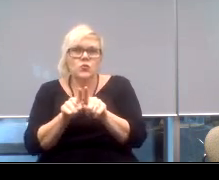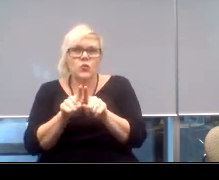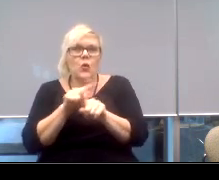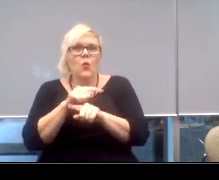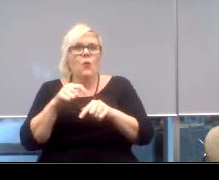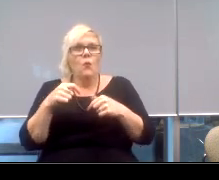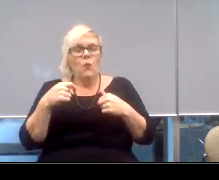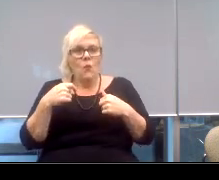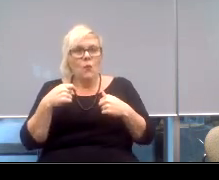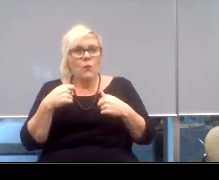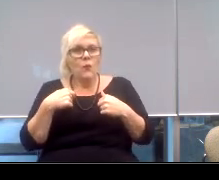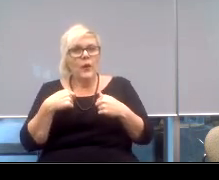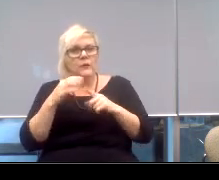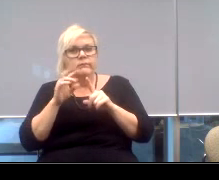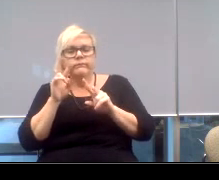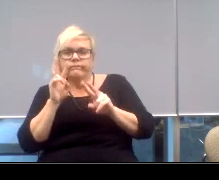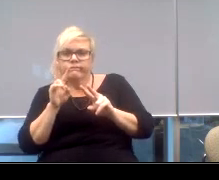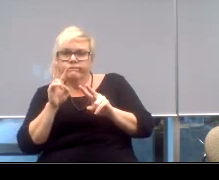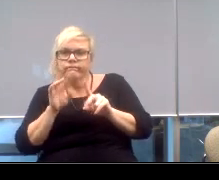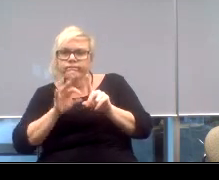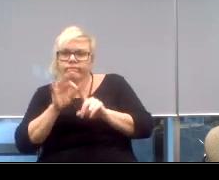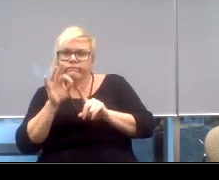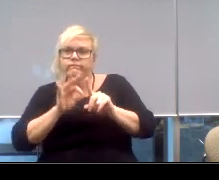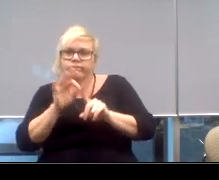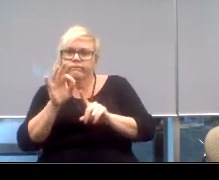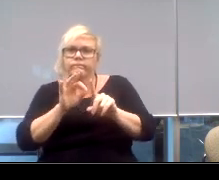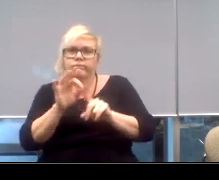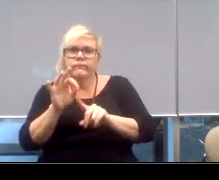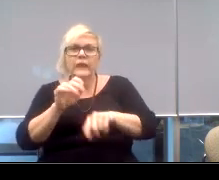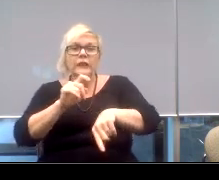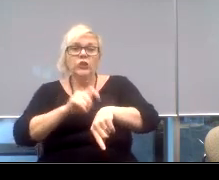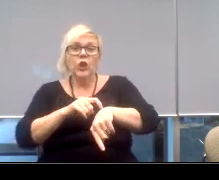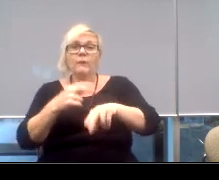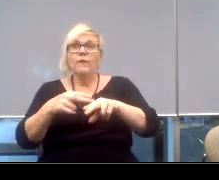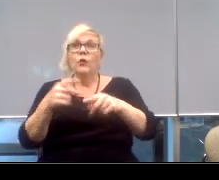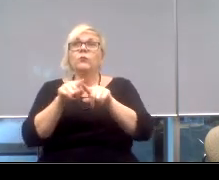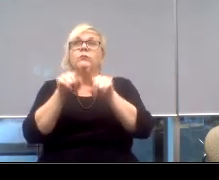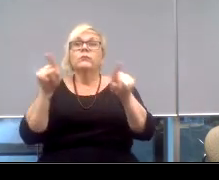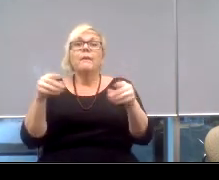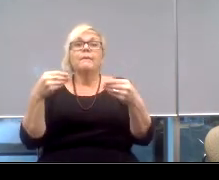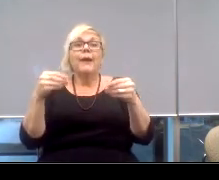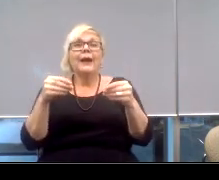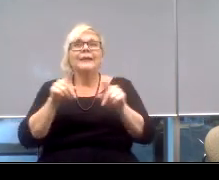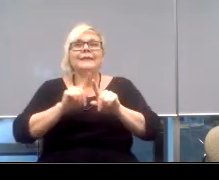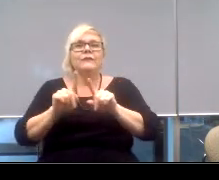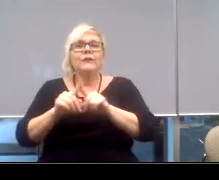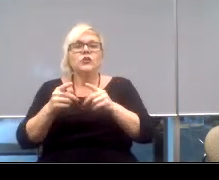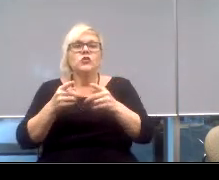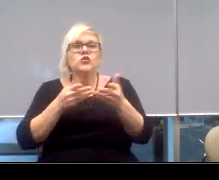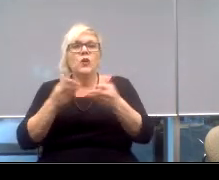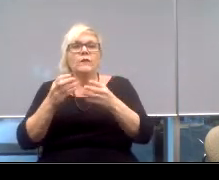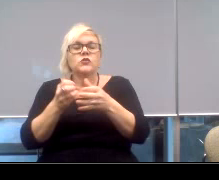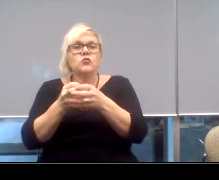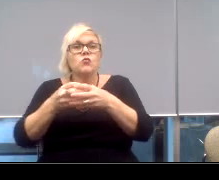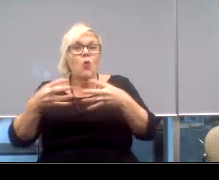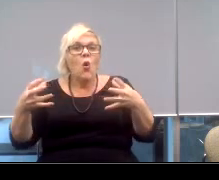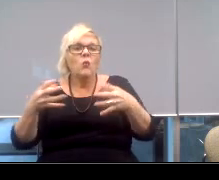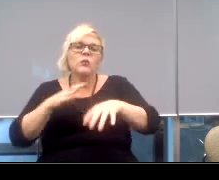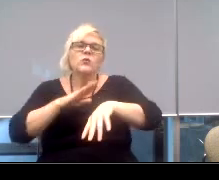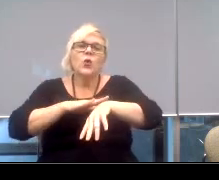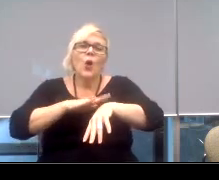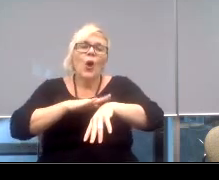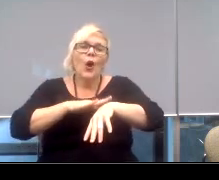improve as the scheme grows. It will take time for the marketplace to develop, and that should allow